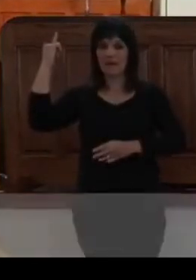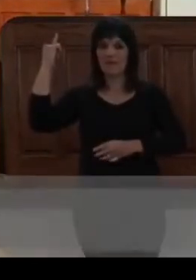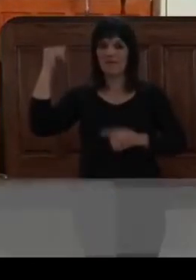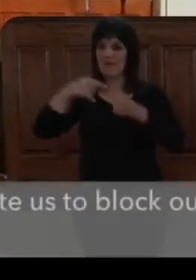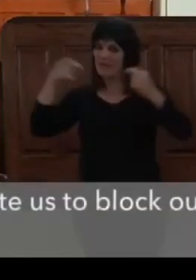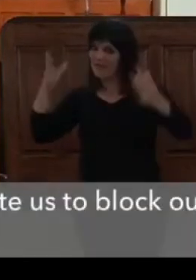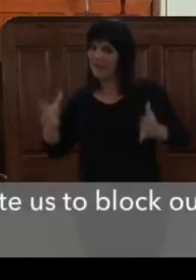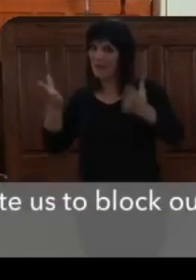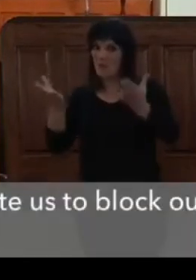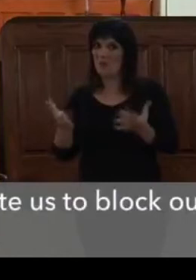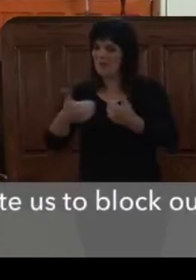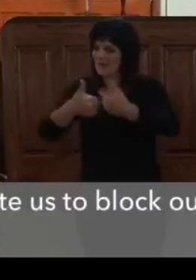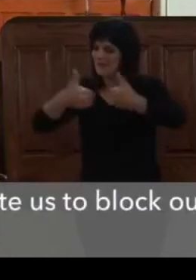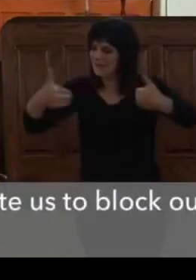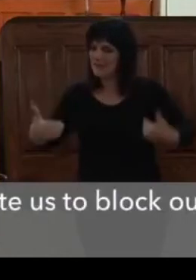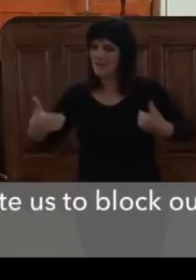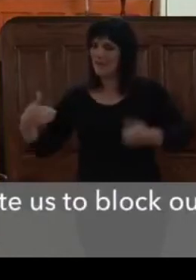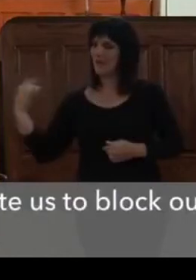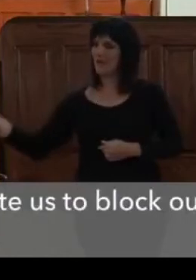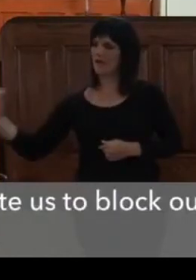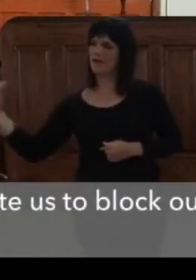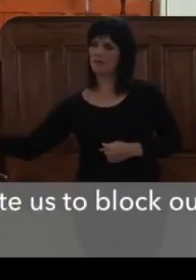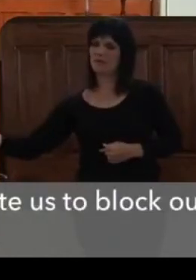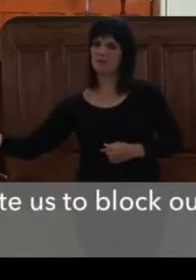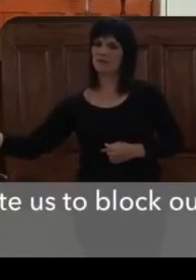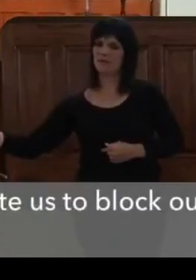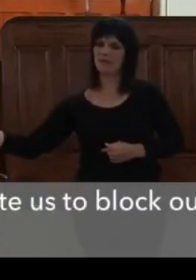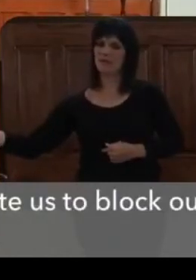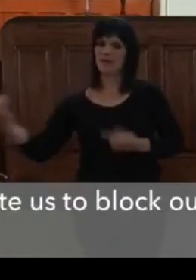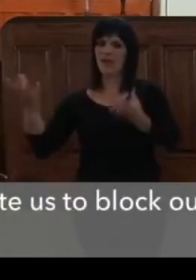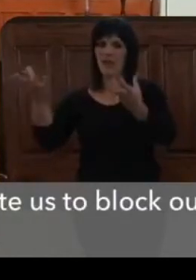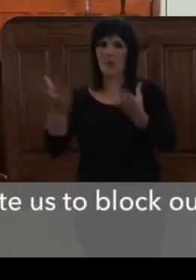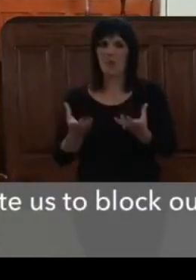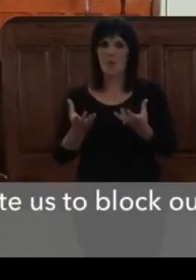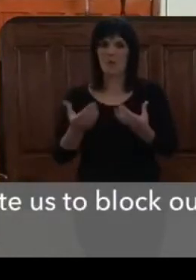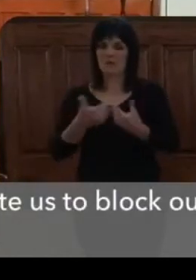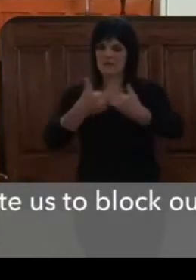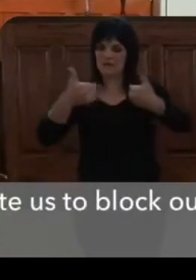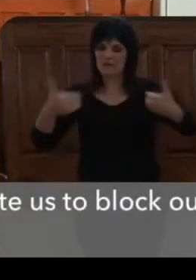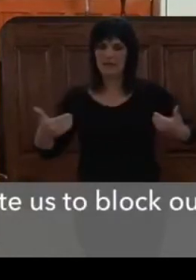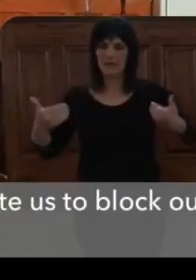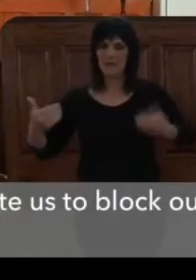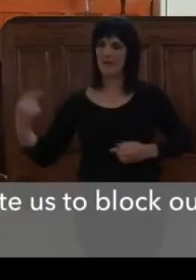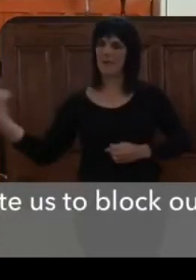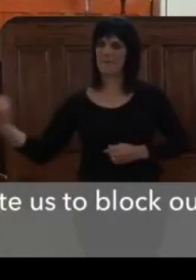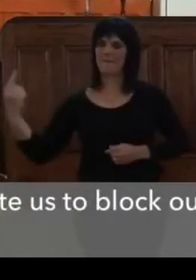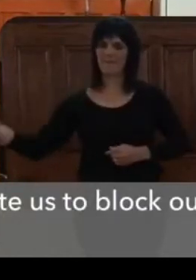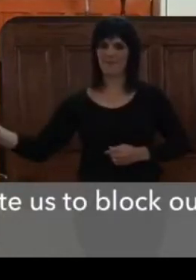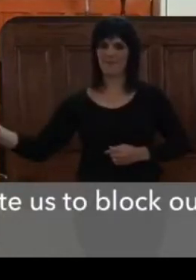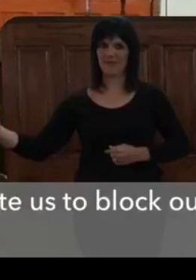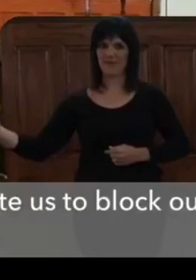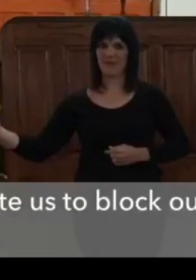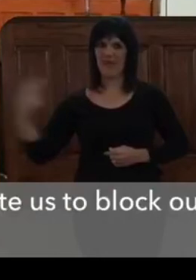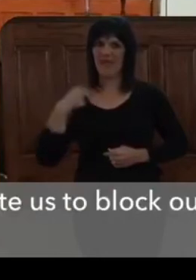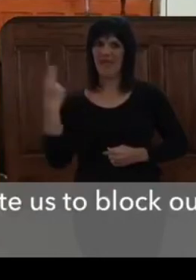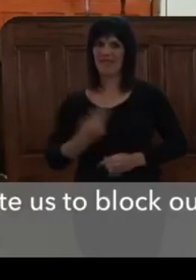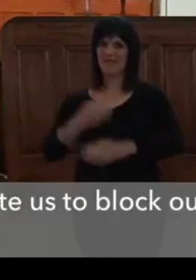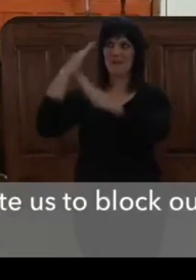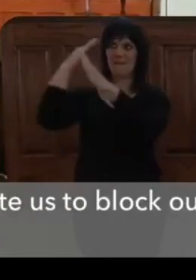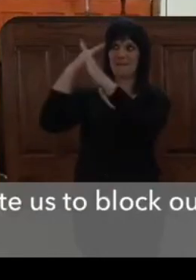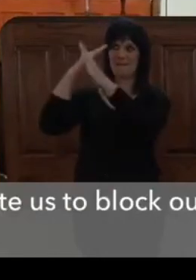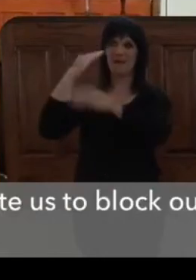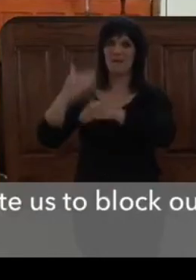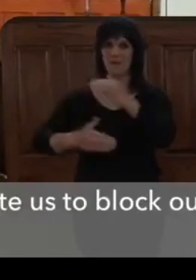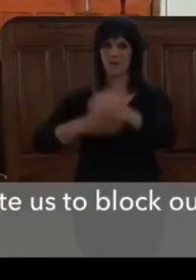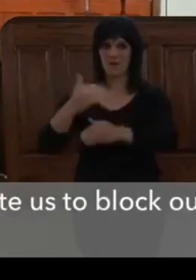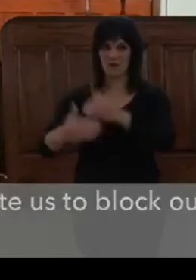enemy wants to separate and isolate. He wants to separate and isolate us to block our